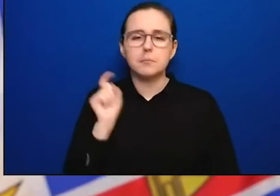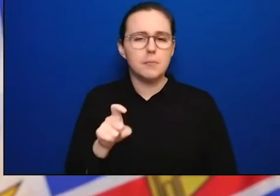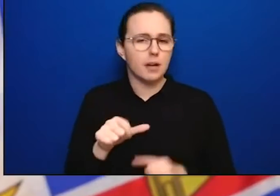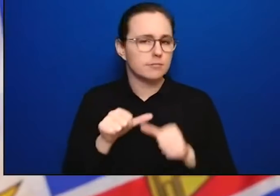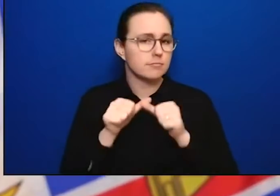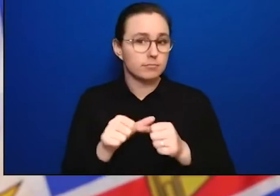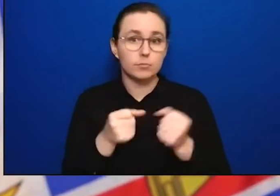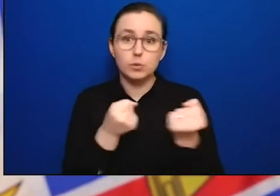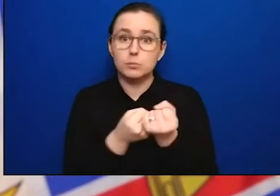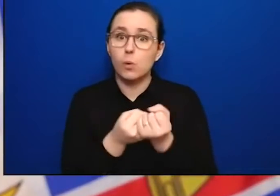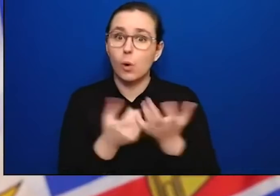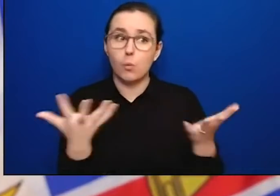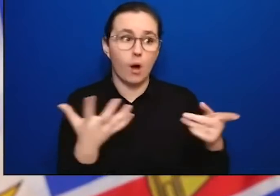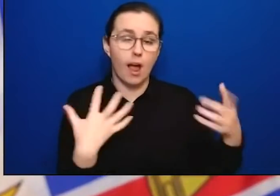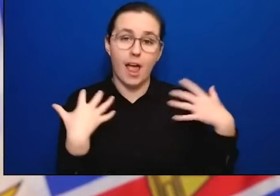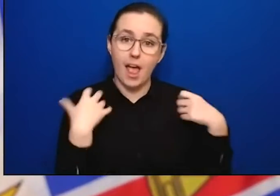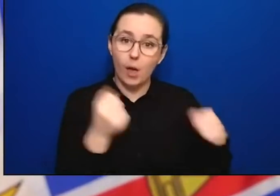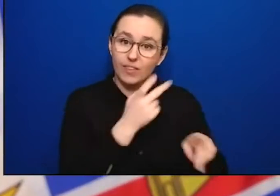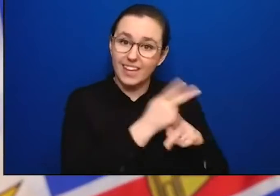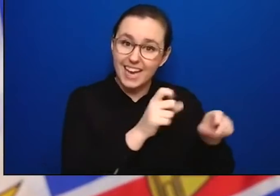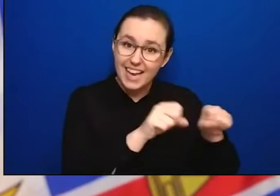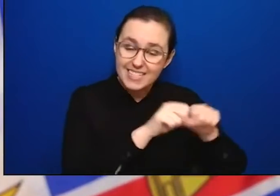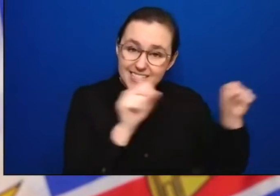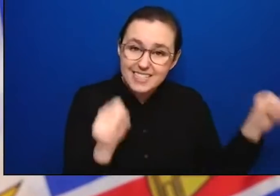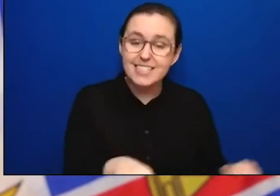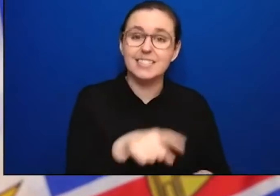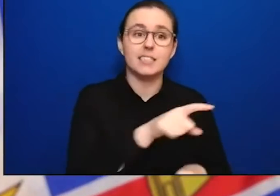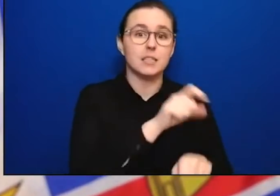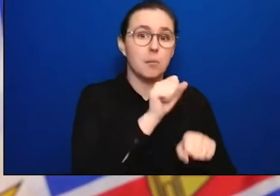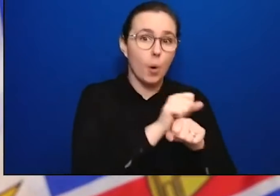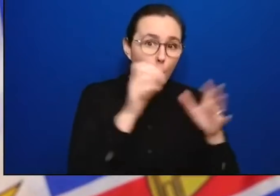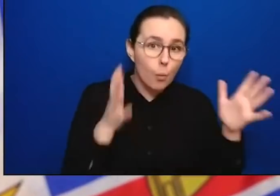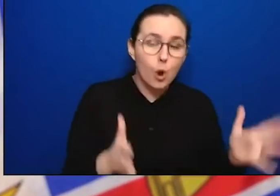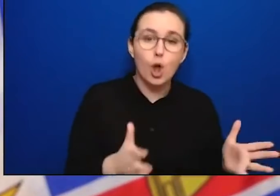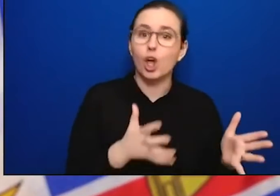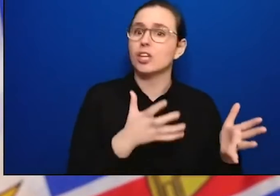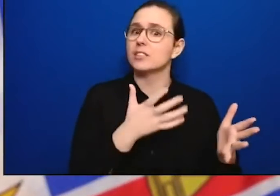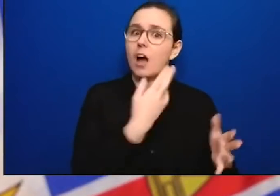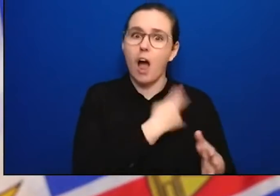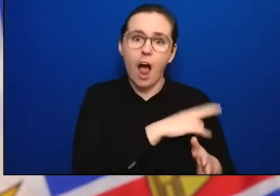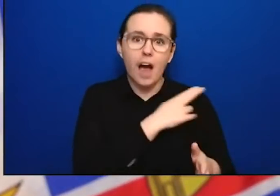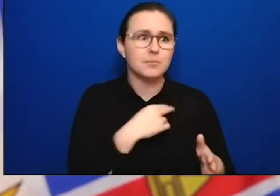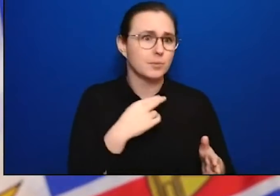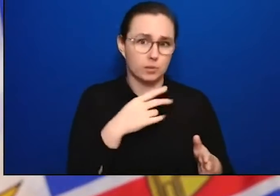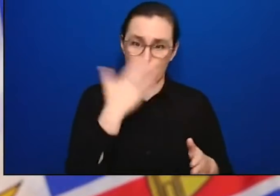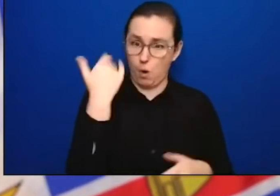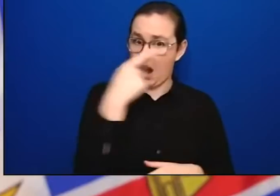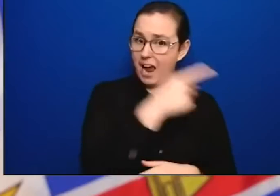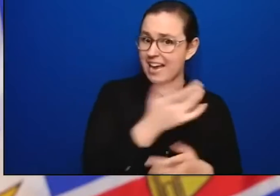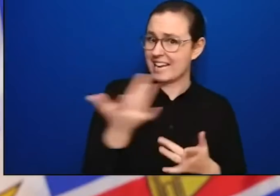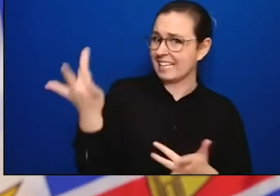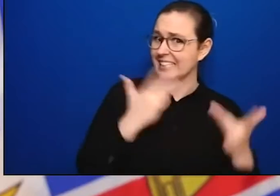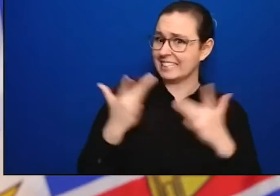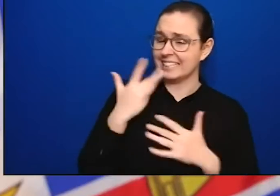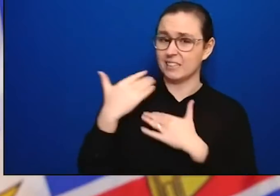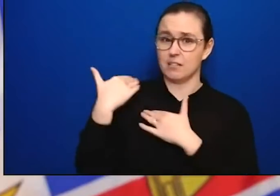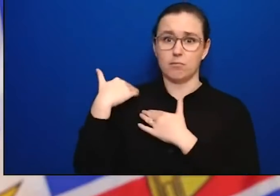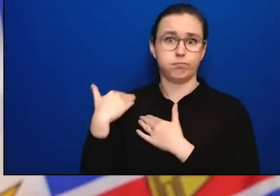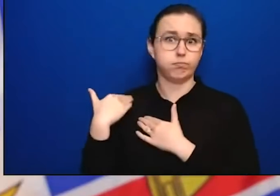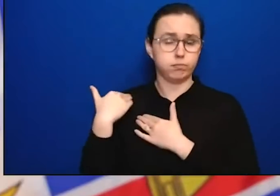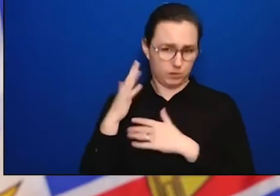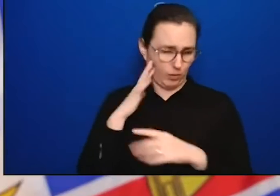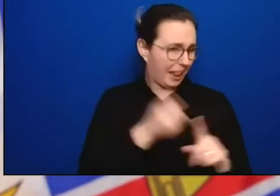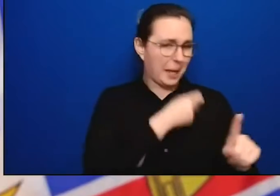also need to continue to support our healthcare workers and our health system and our hospitals. That is where the strain is being felt